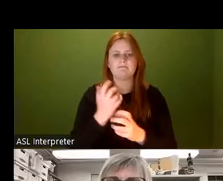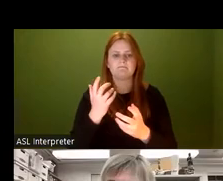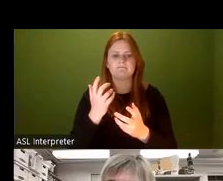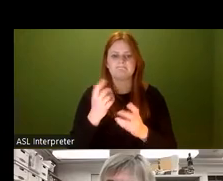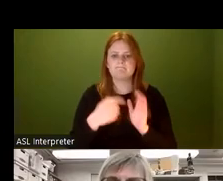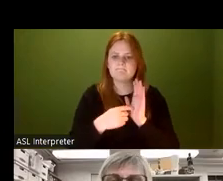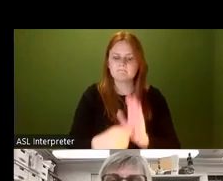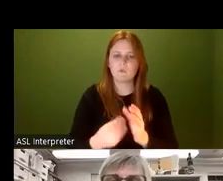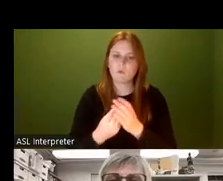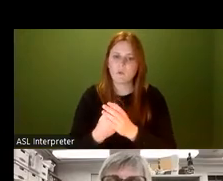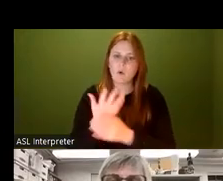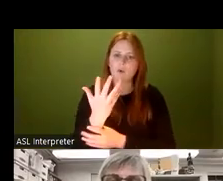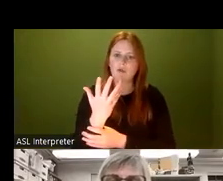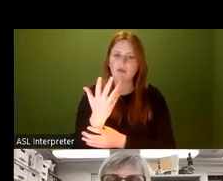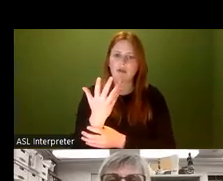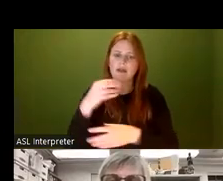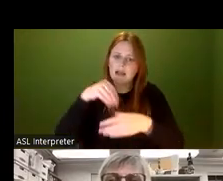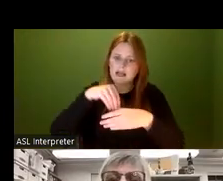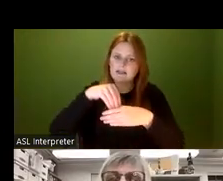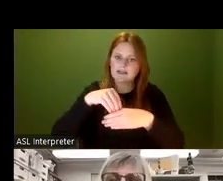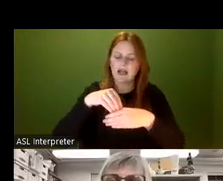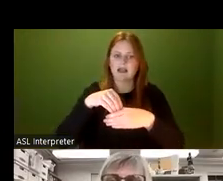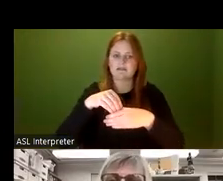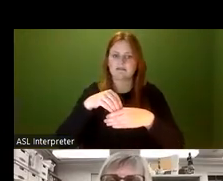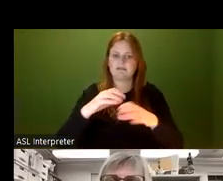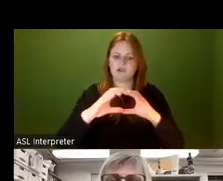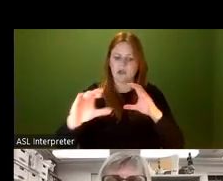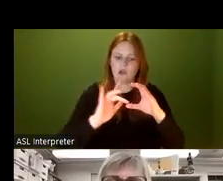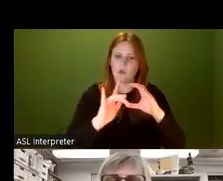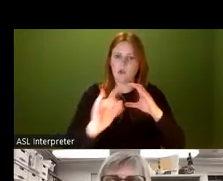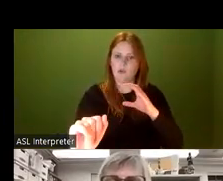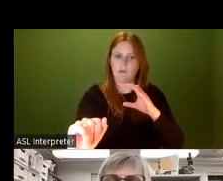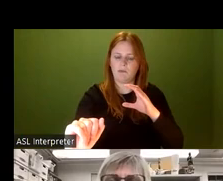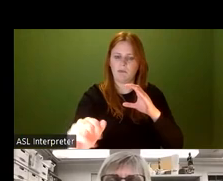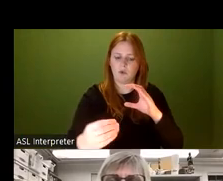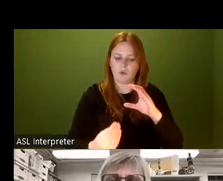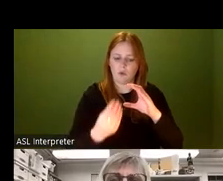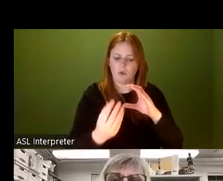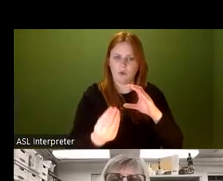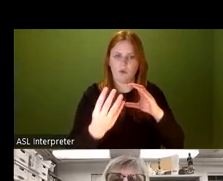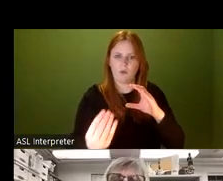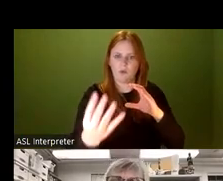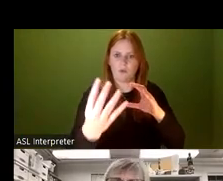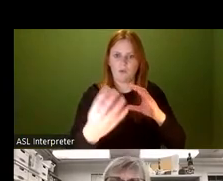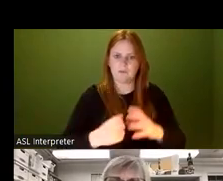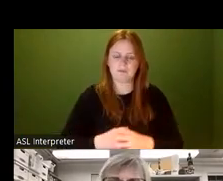growth within these hollowed out forms. Just pointing at